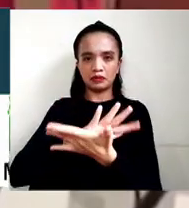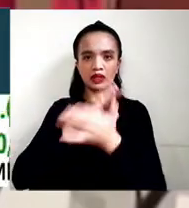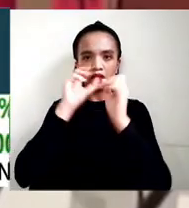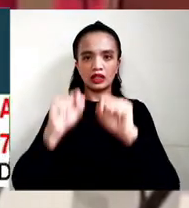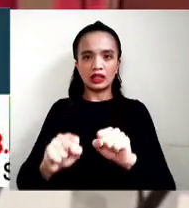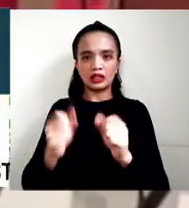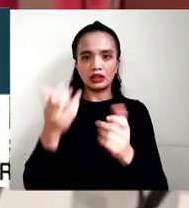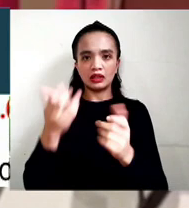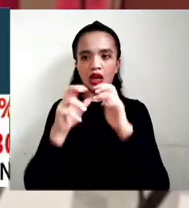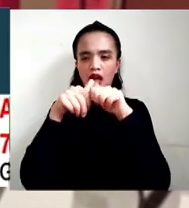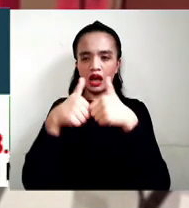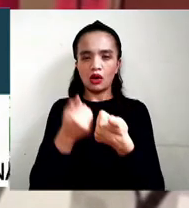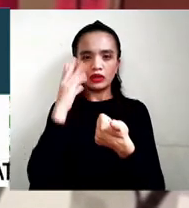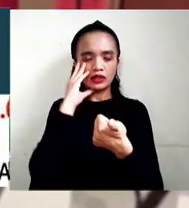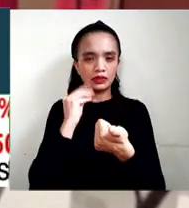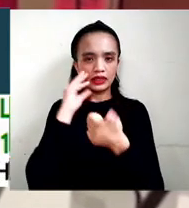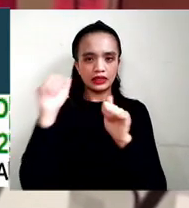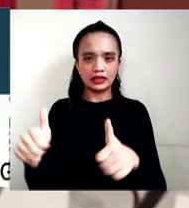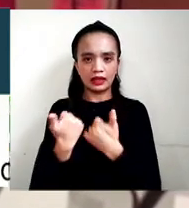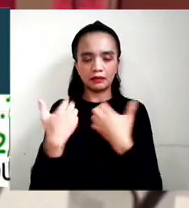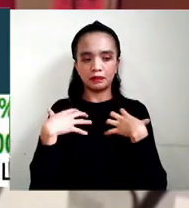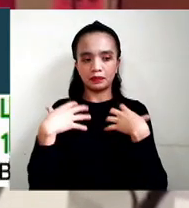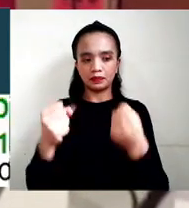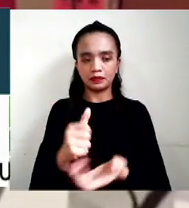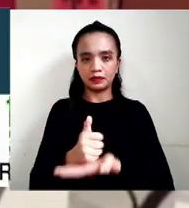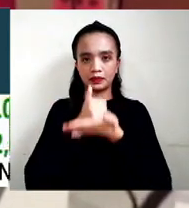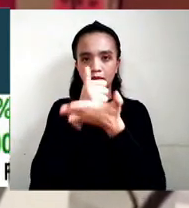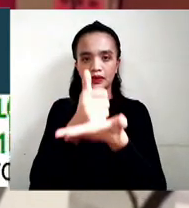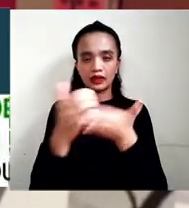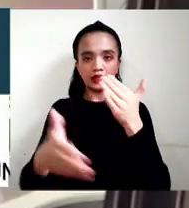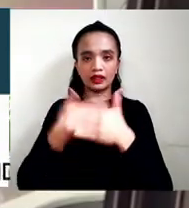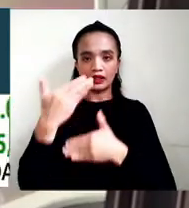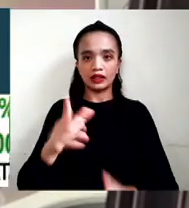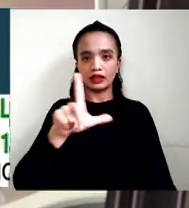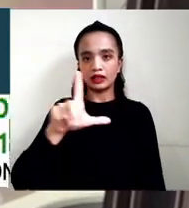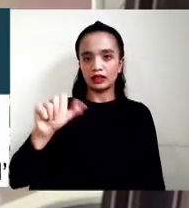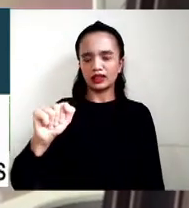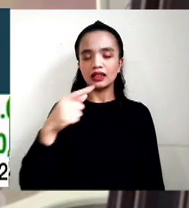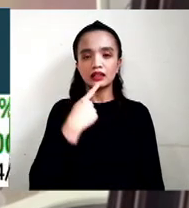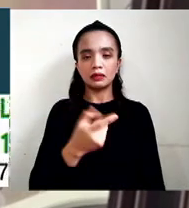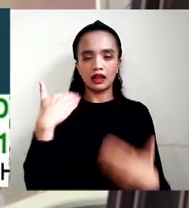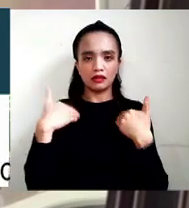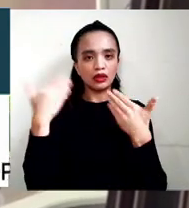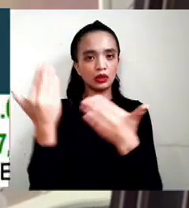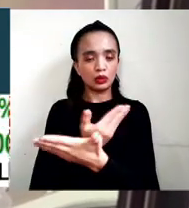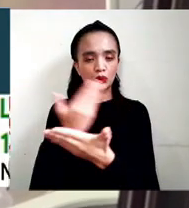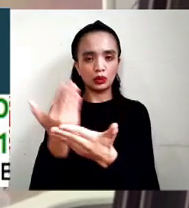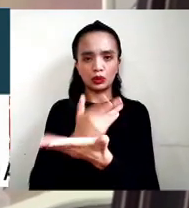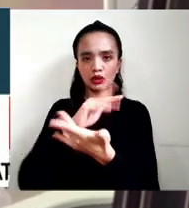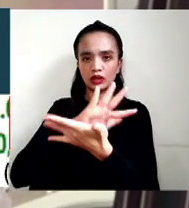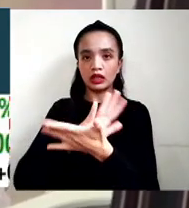response. Researchers at Cedars-Sinai Medical Center in Los Angeles told Reuters that a new coronavirus variant found